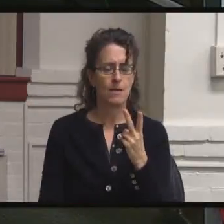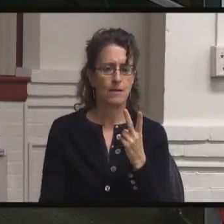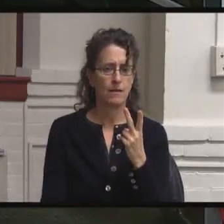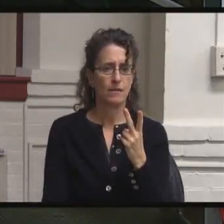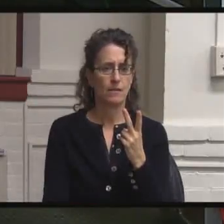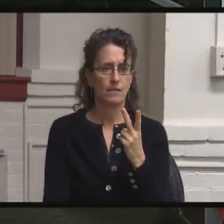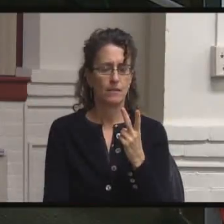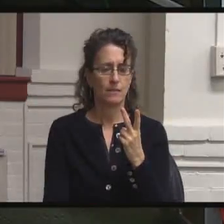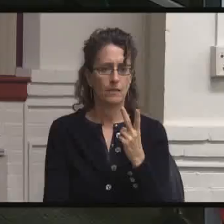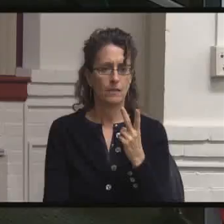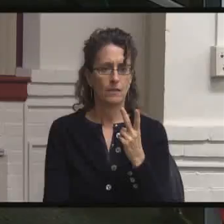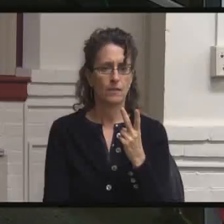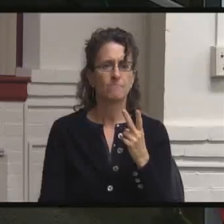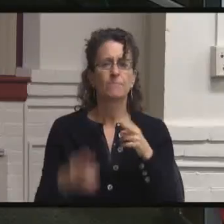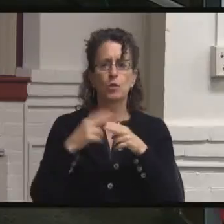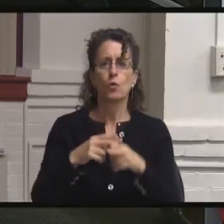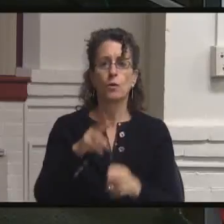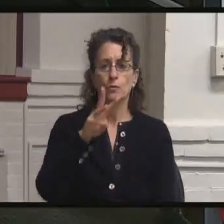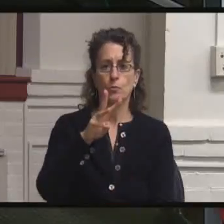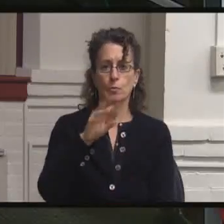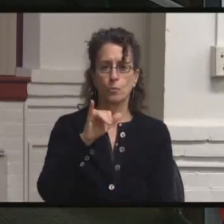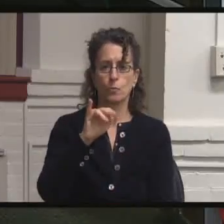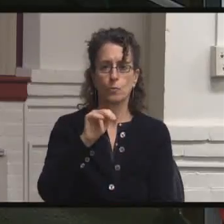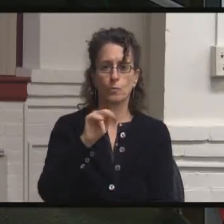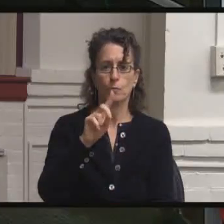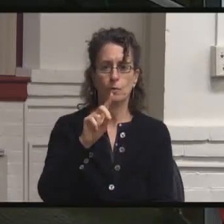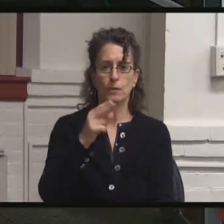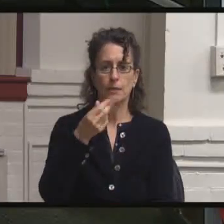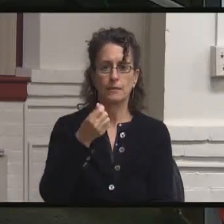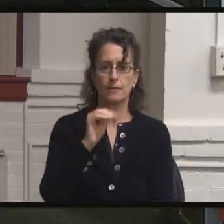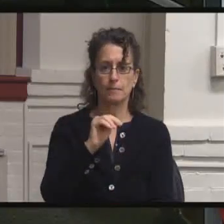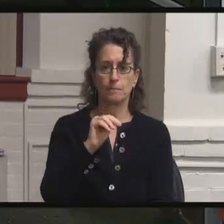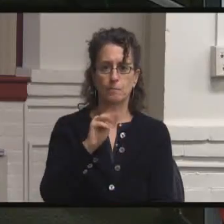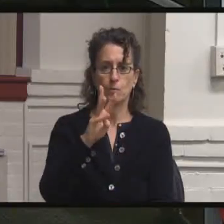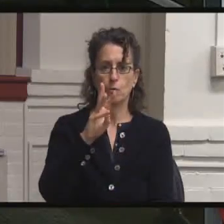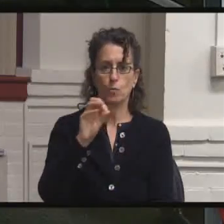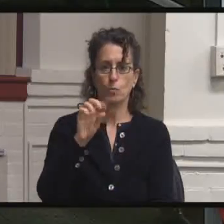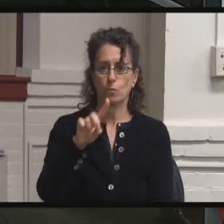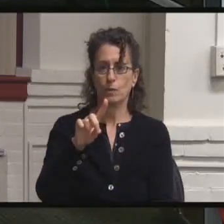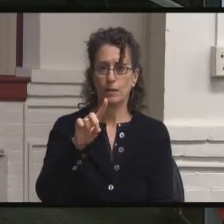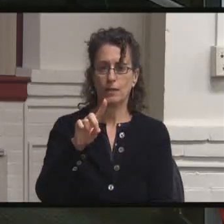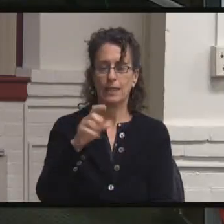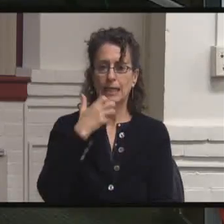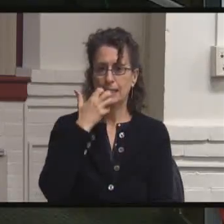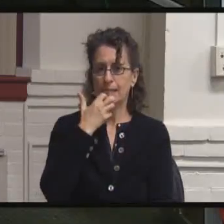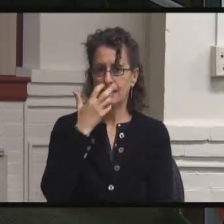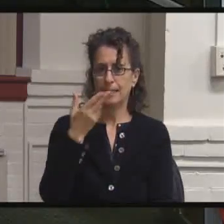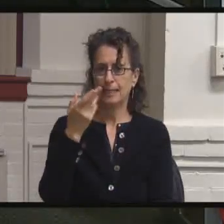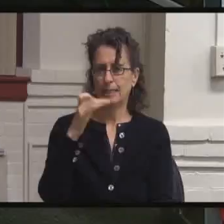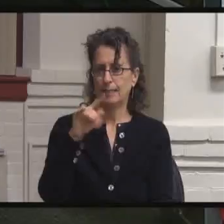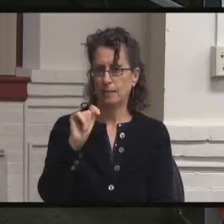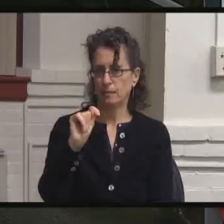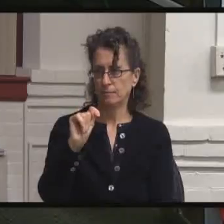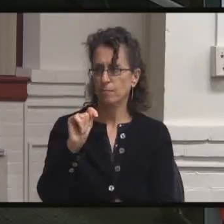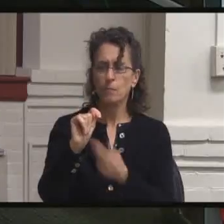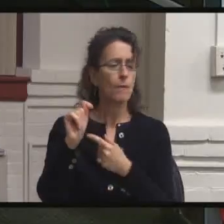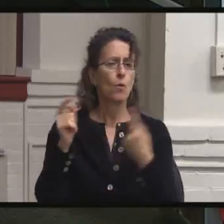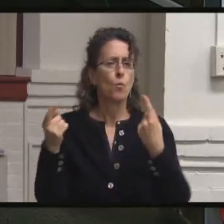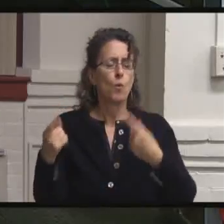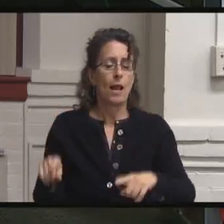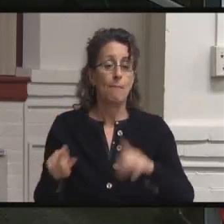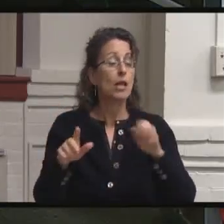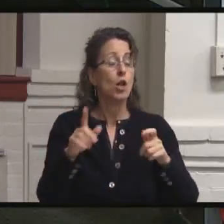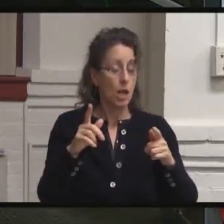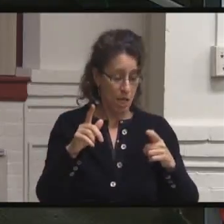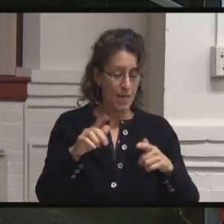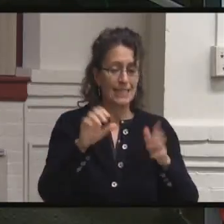on part of the state called Windham Wood Heat. And this is as a consequence of the Clean Energy Development